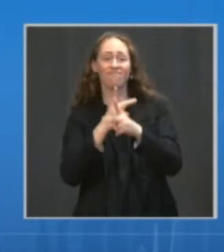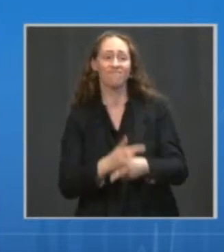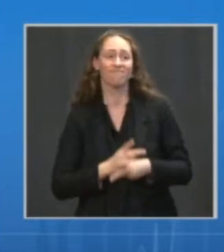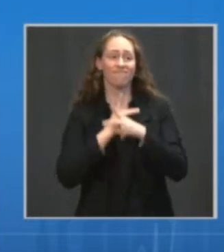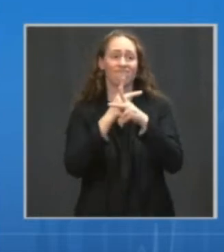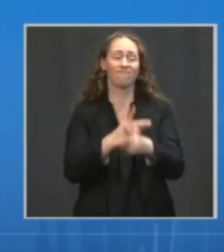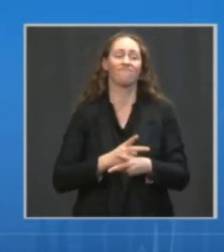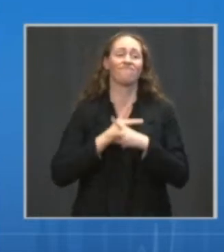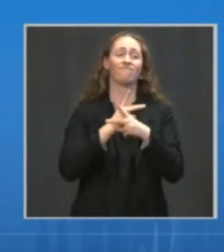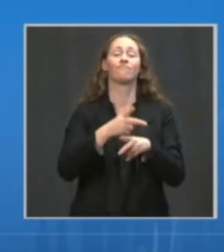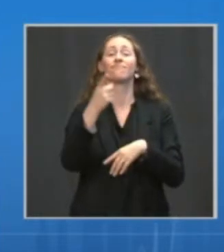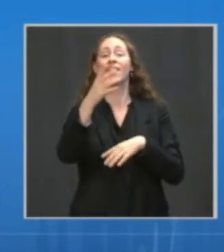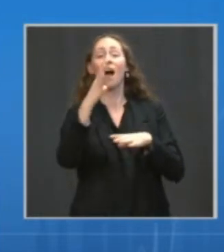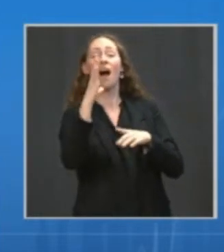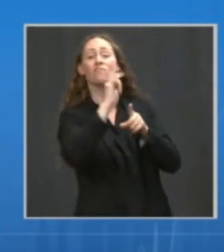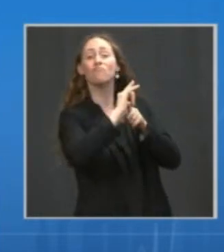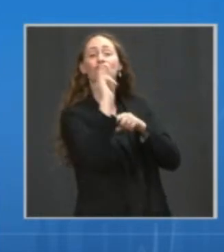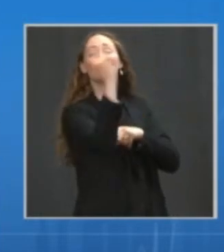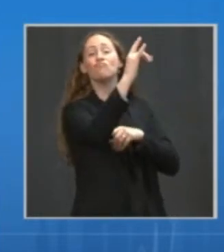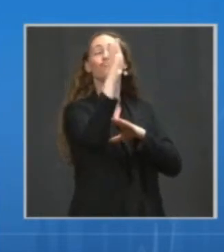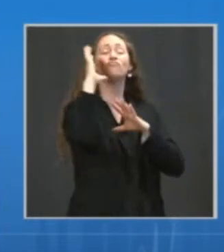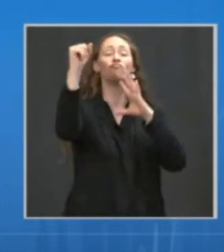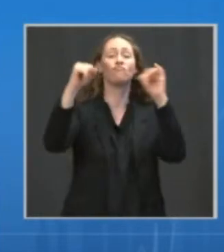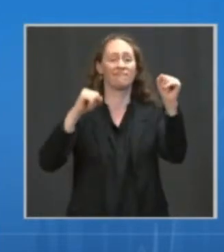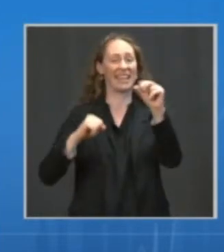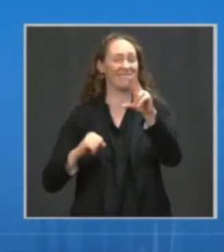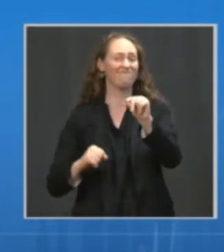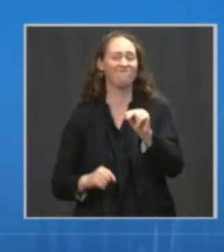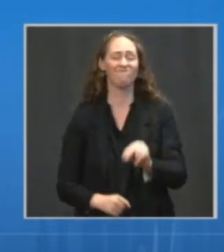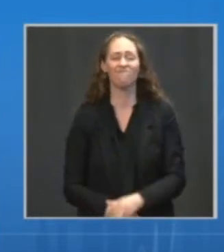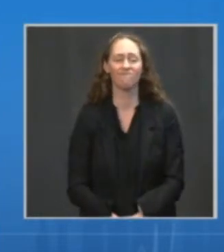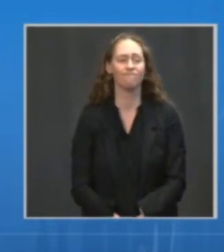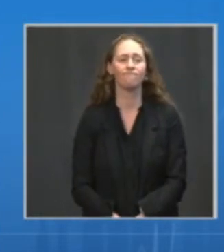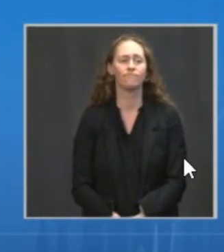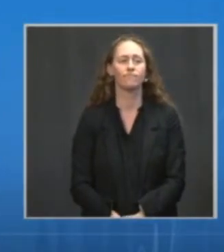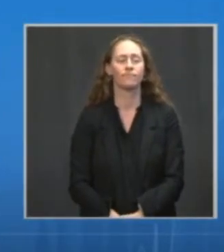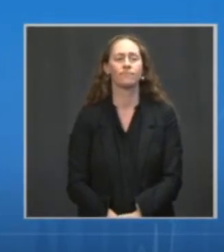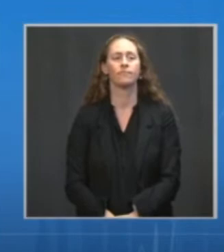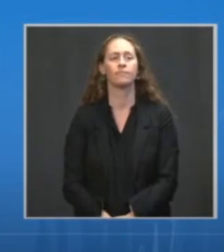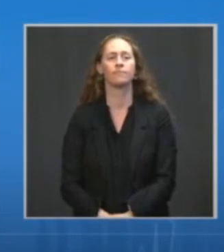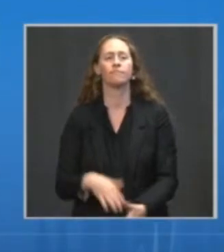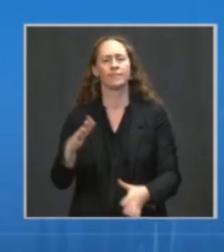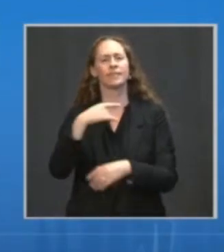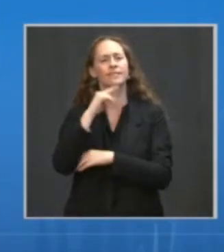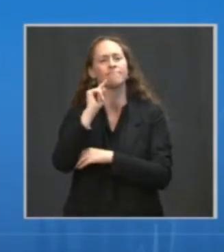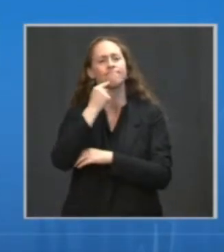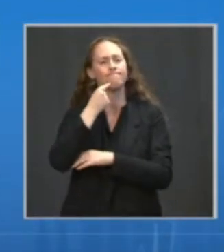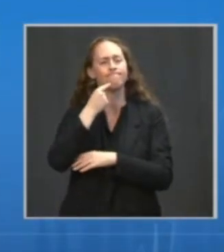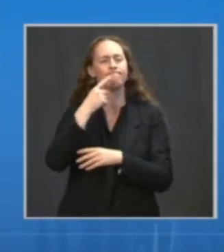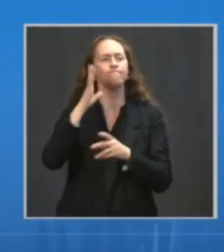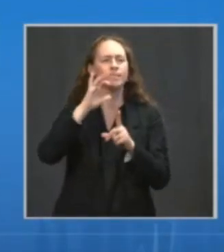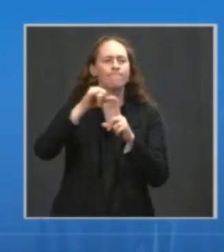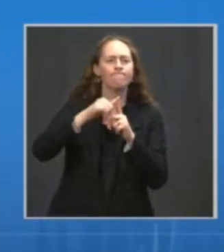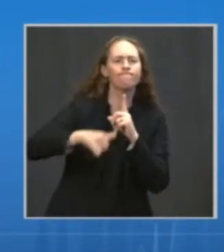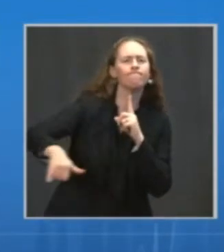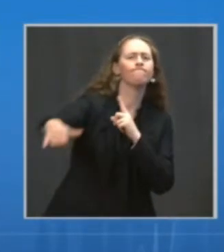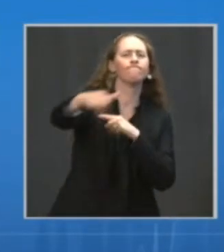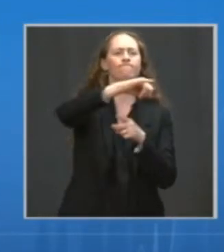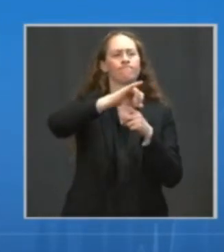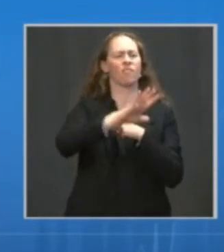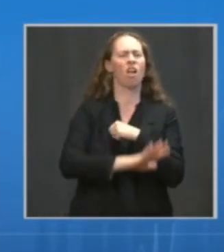for work. Wow. We're taking steps to apply similar standards to all federal